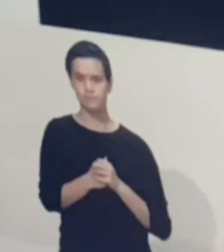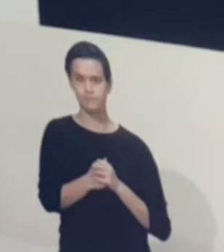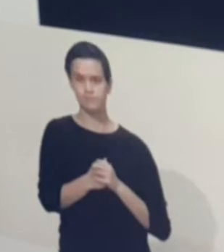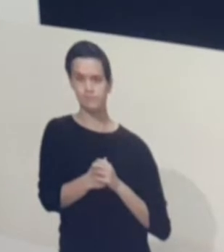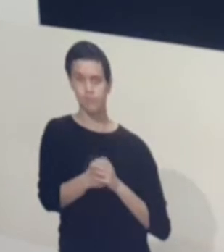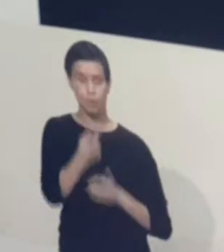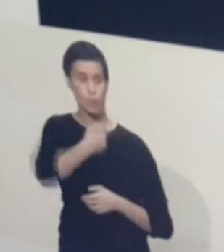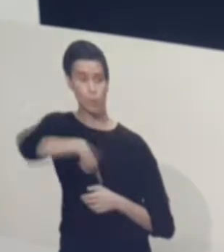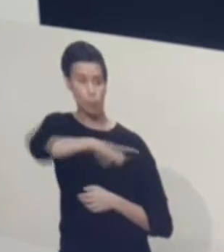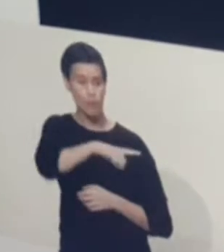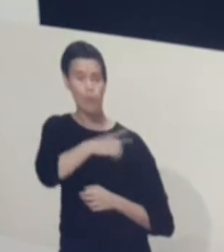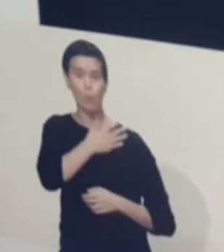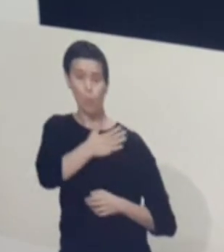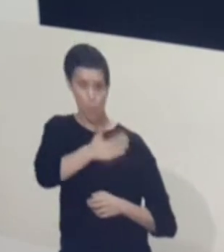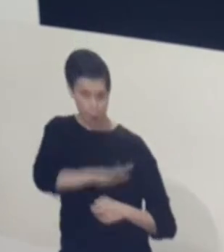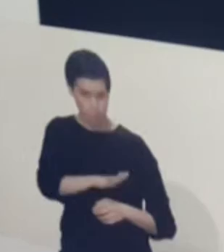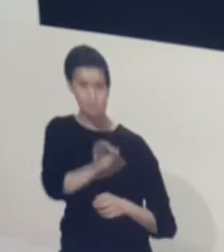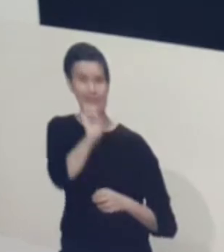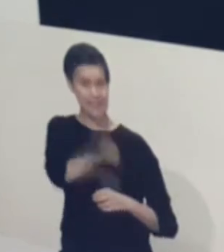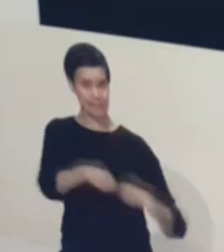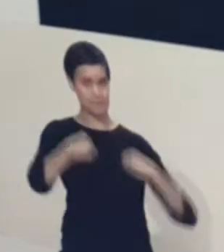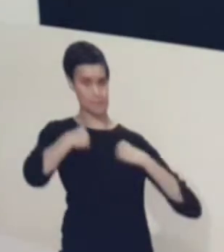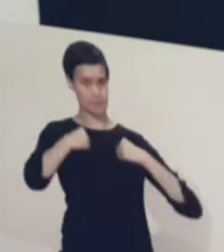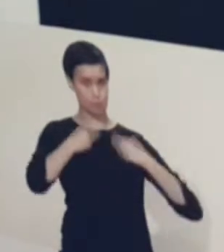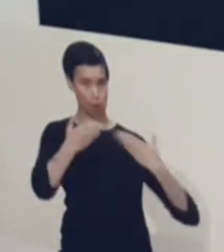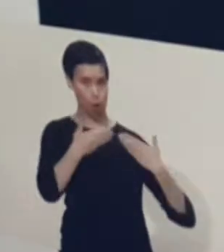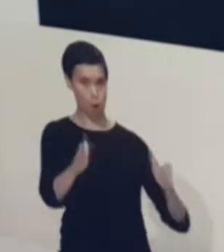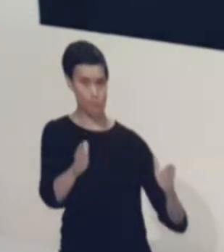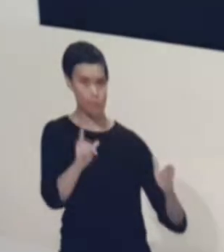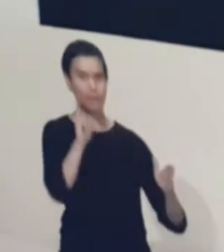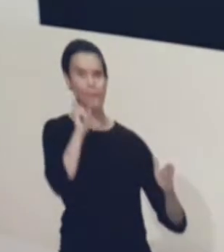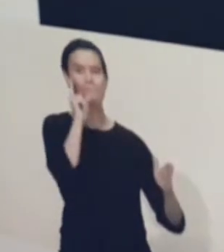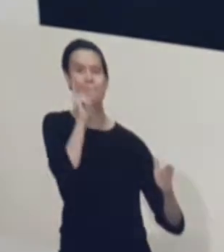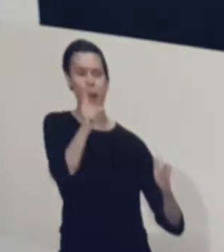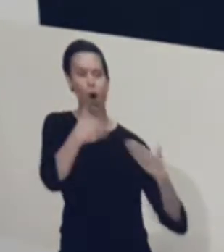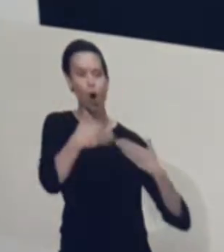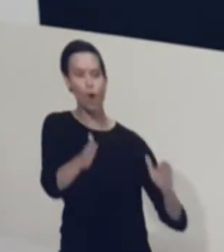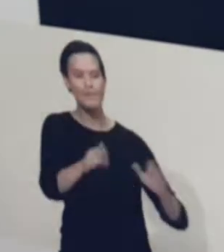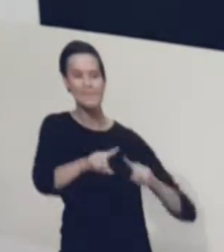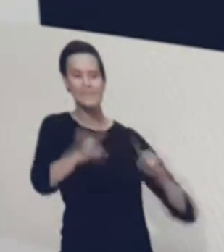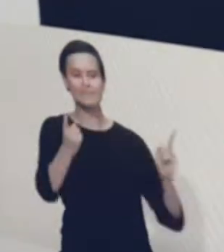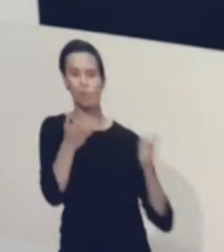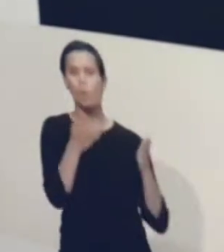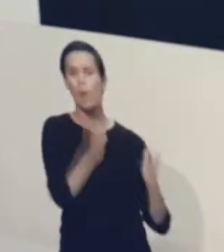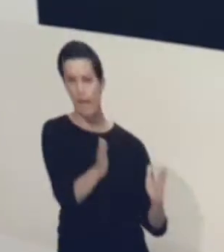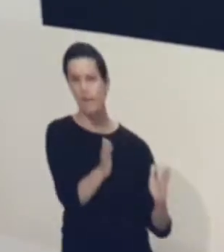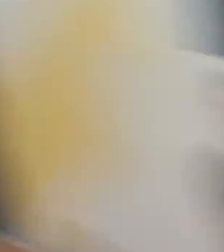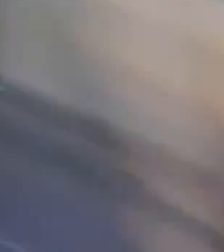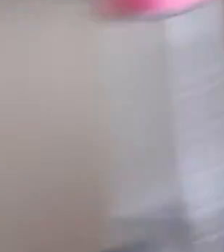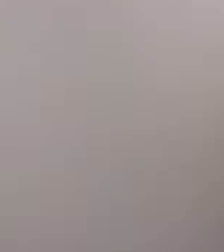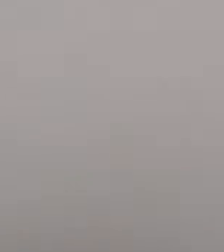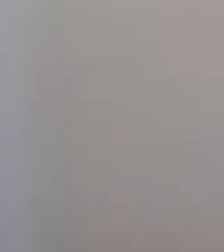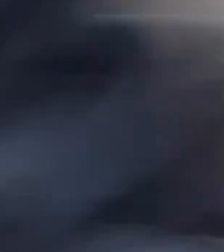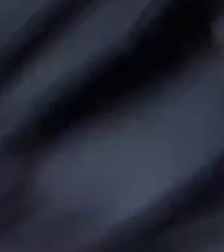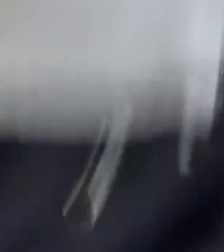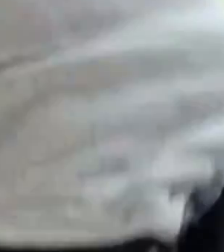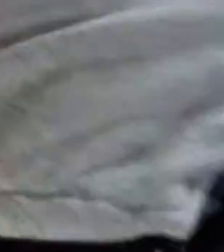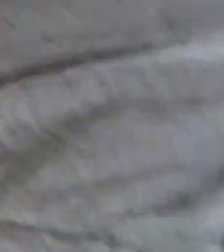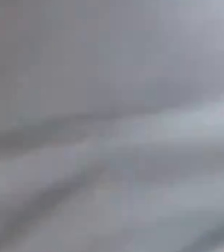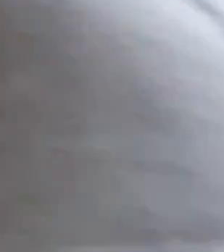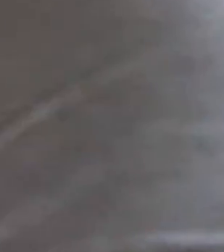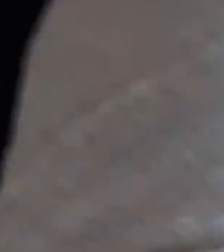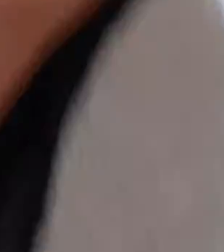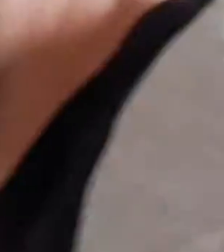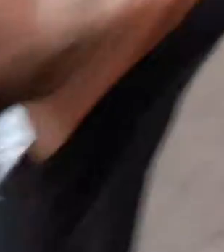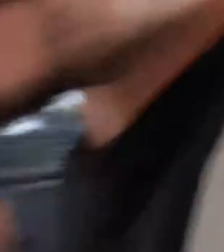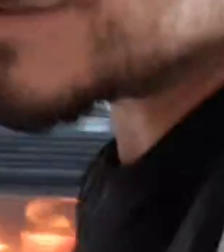up businesses, but just alter the way that we work within them for the next wee while. This strikes a